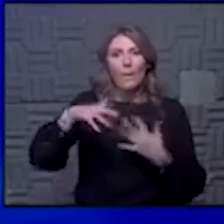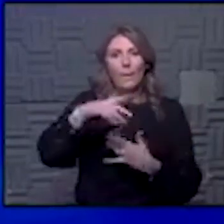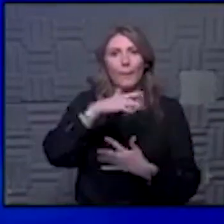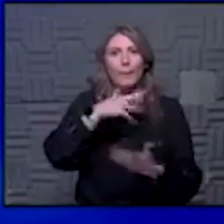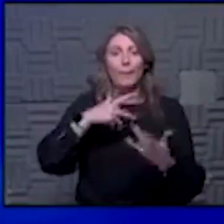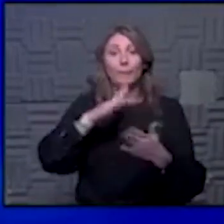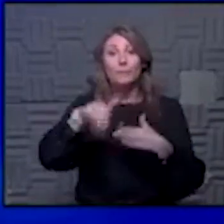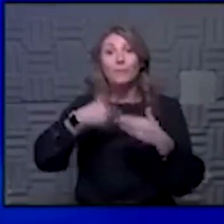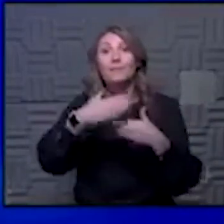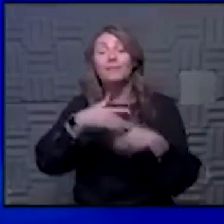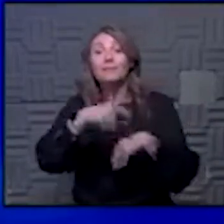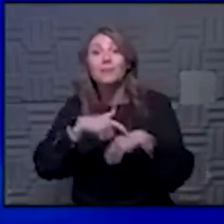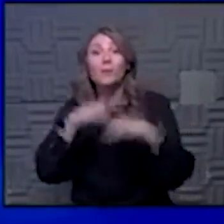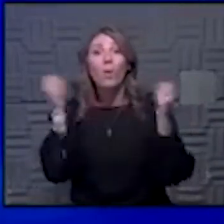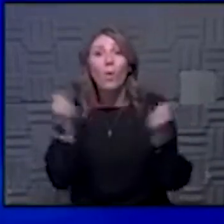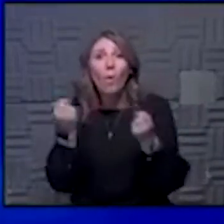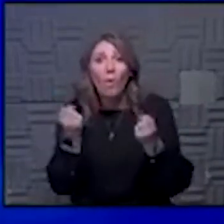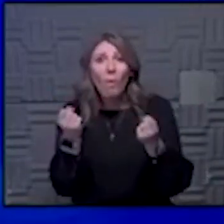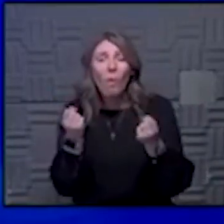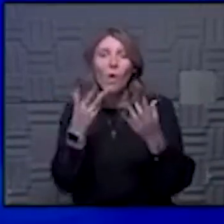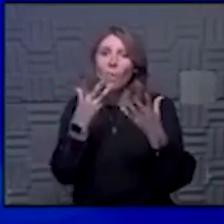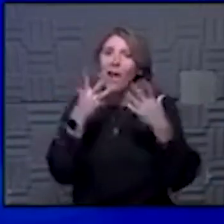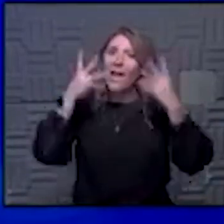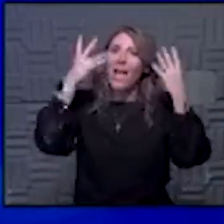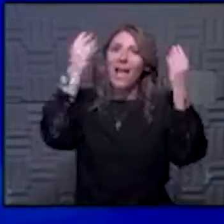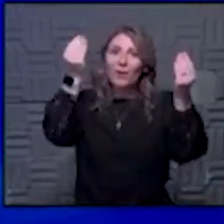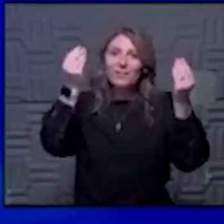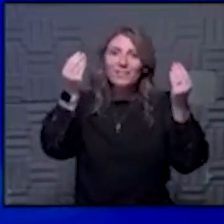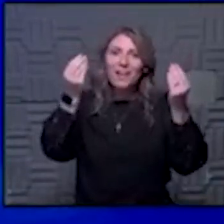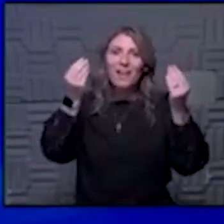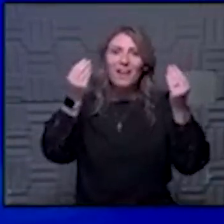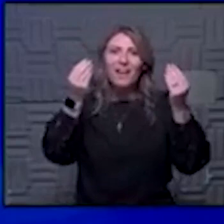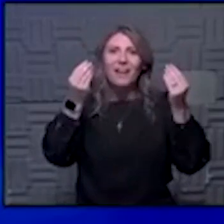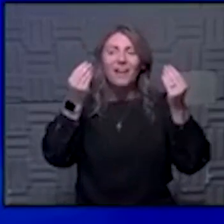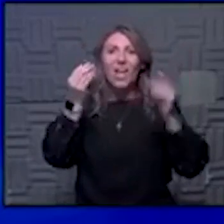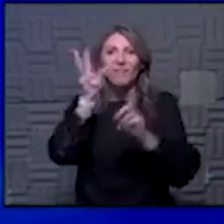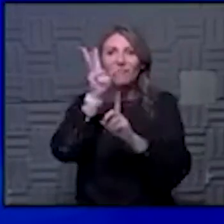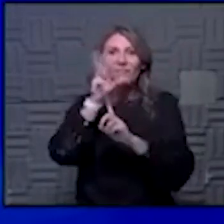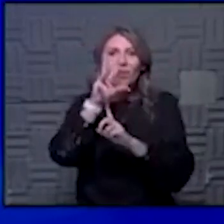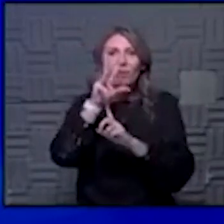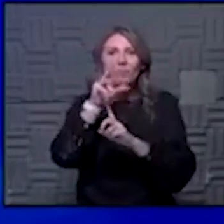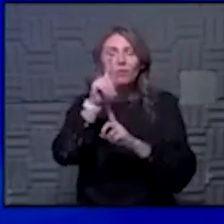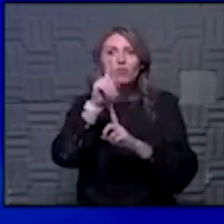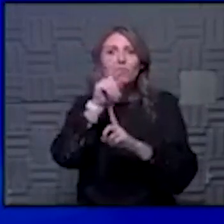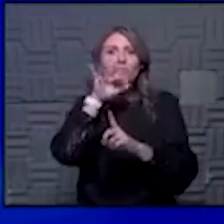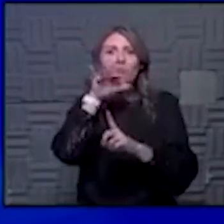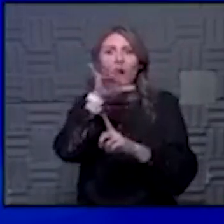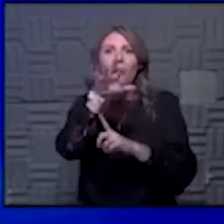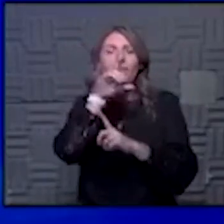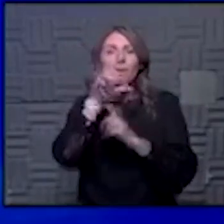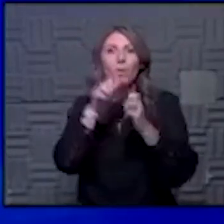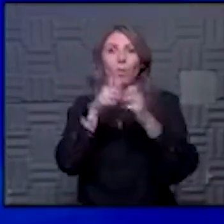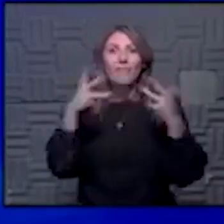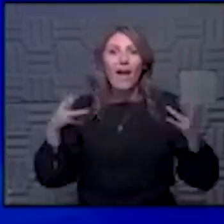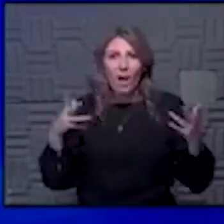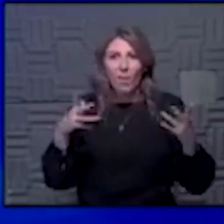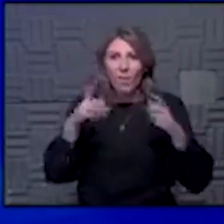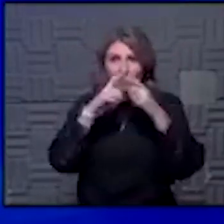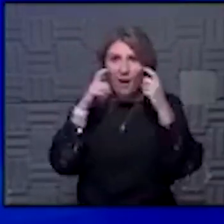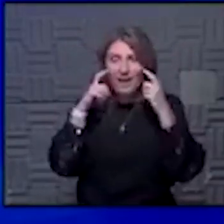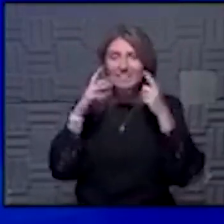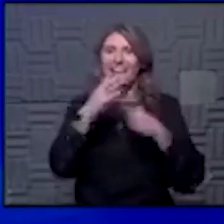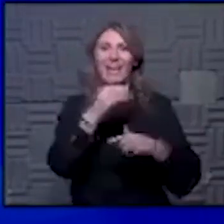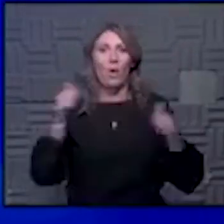this to you before, the next time it's cold, we want you to go outside, film your breath without a mask and with a